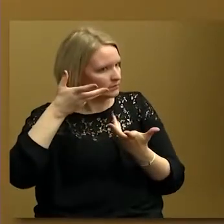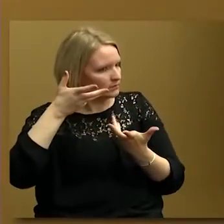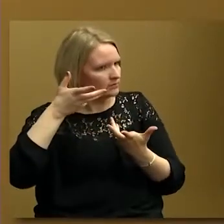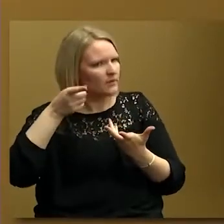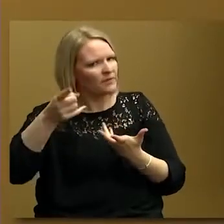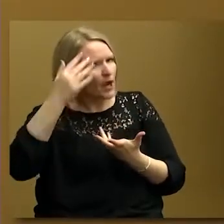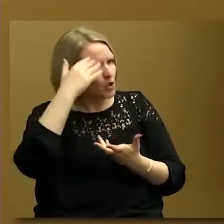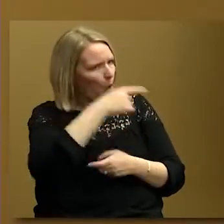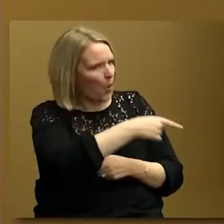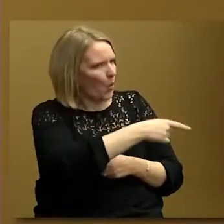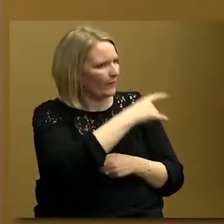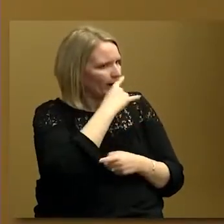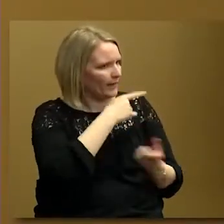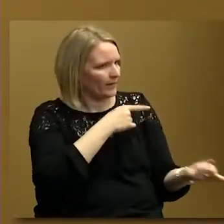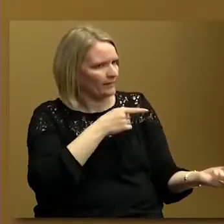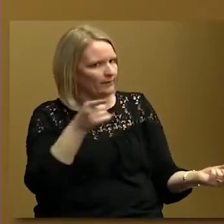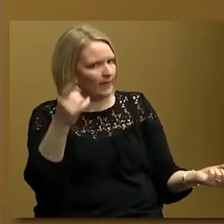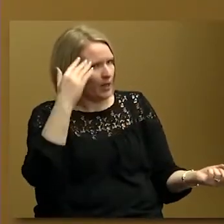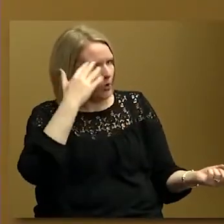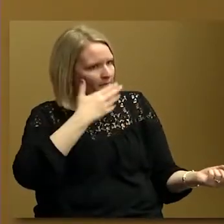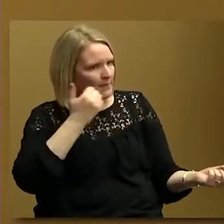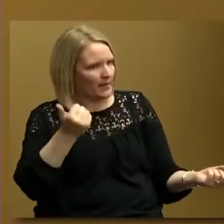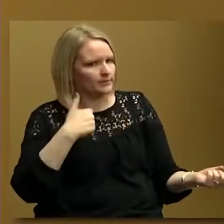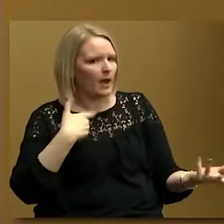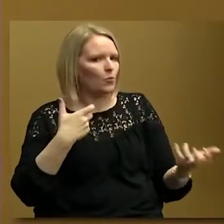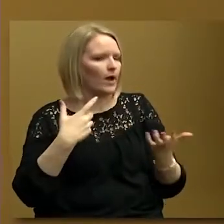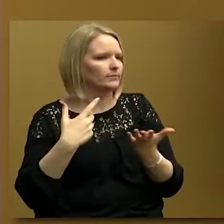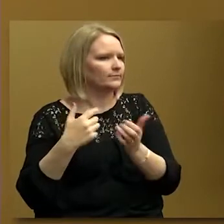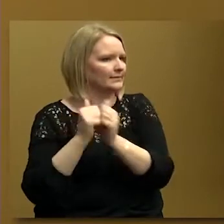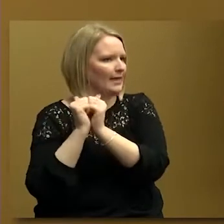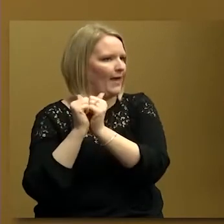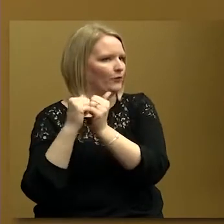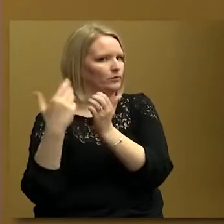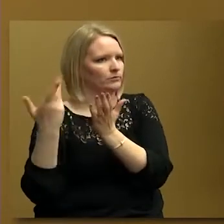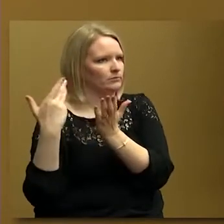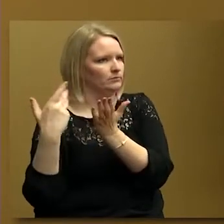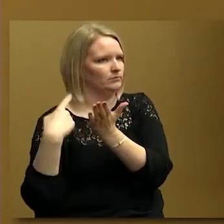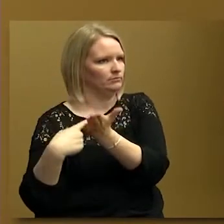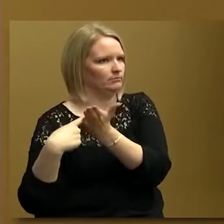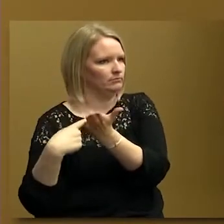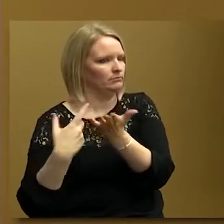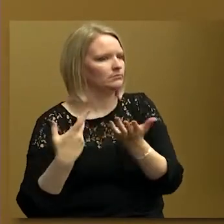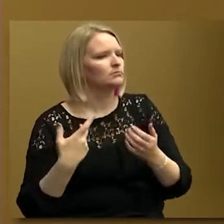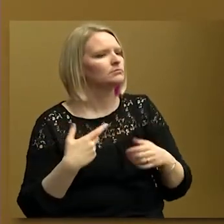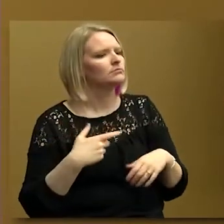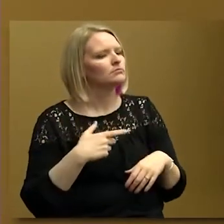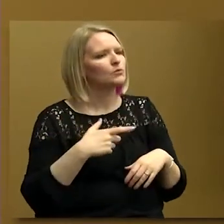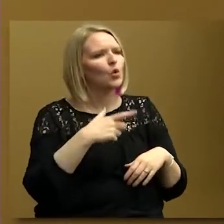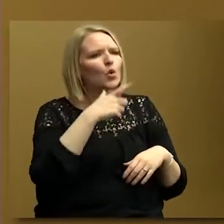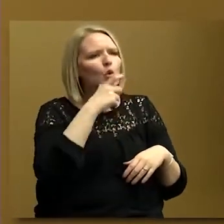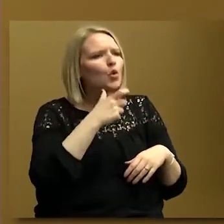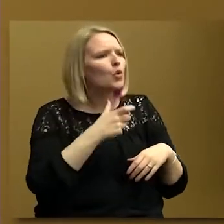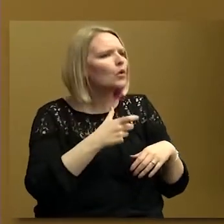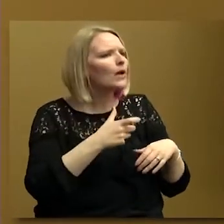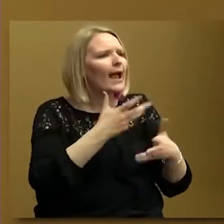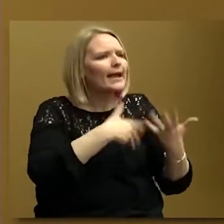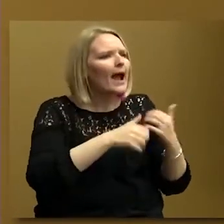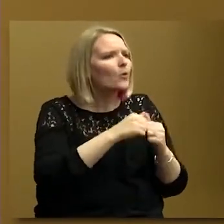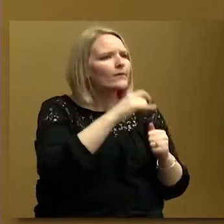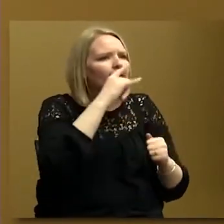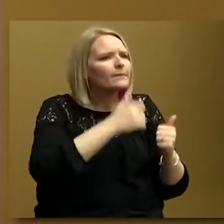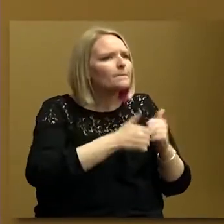know this kid the best to do this with you. You know, so who's with the kid more than anybody? The